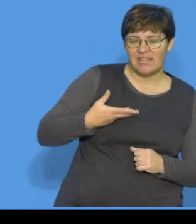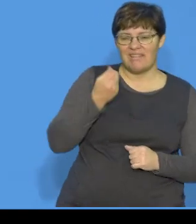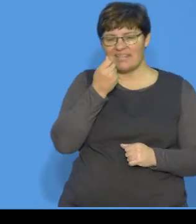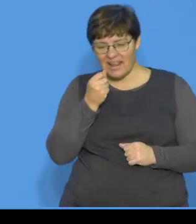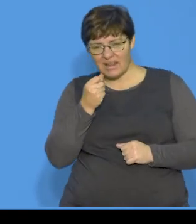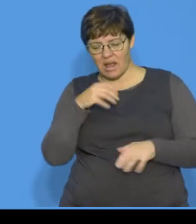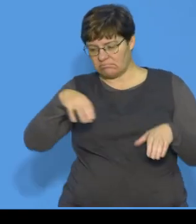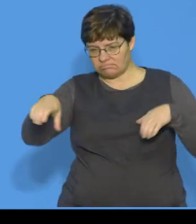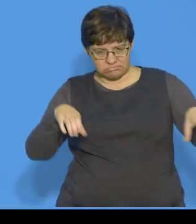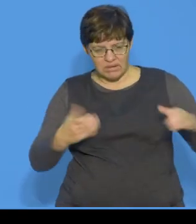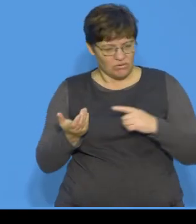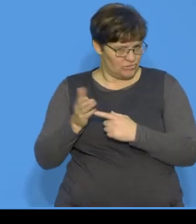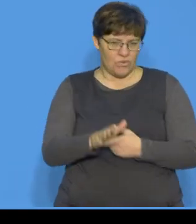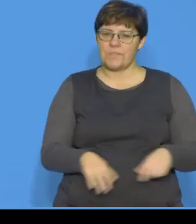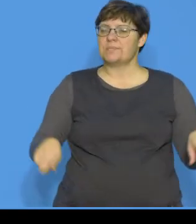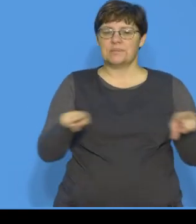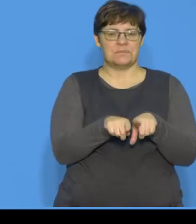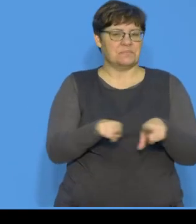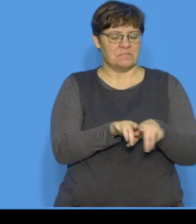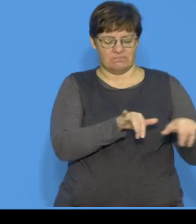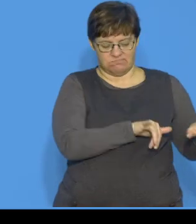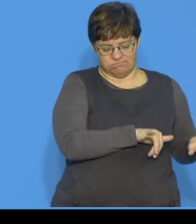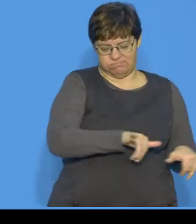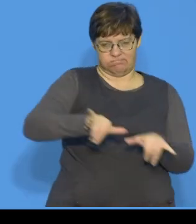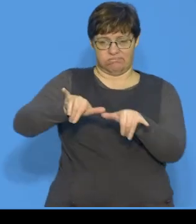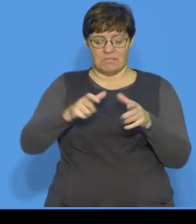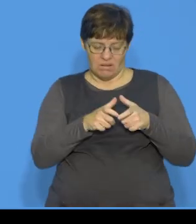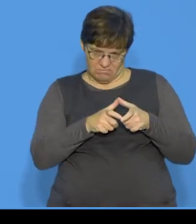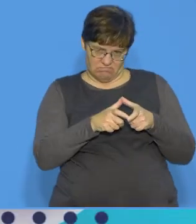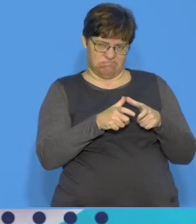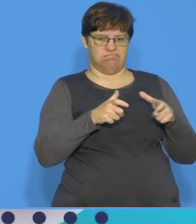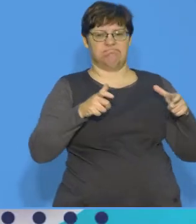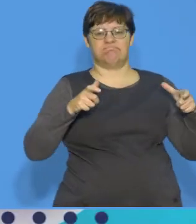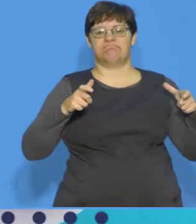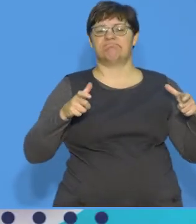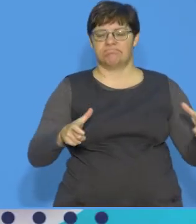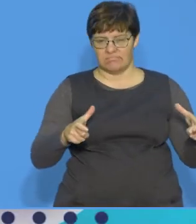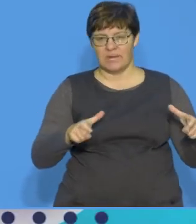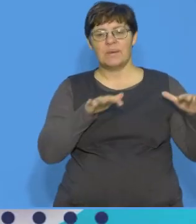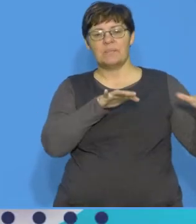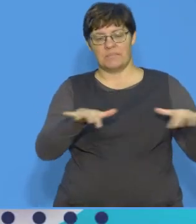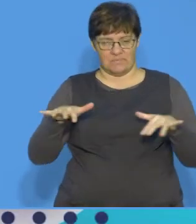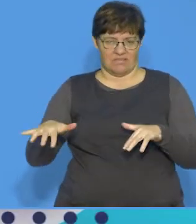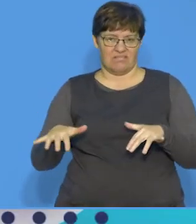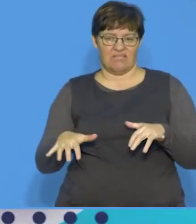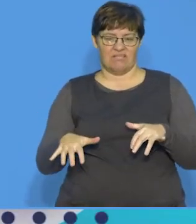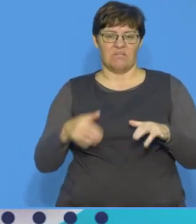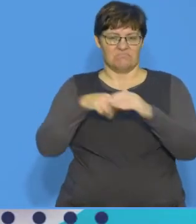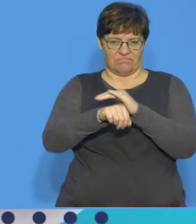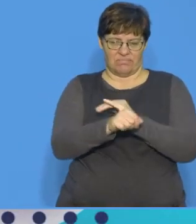distribution indicates, we see an expansion in the South African human